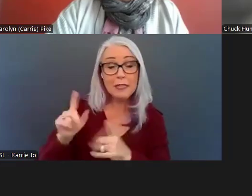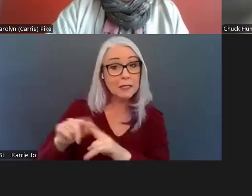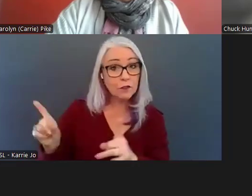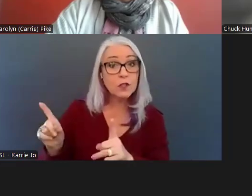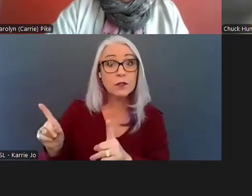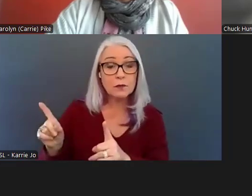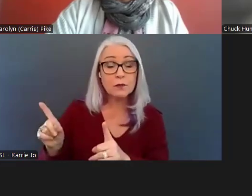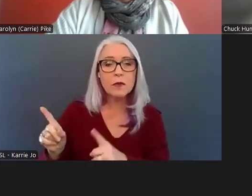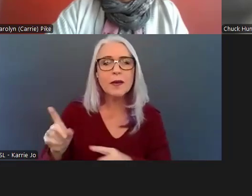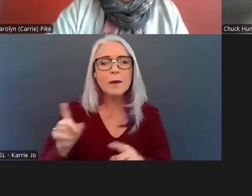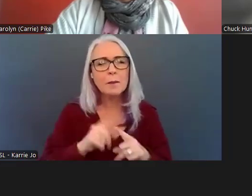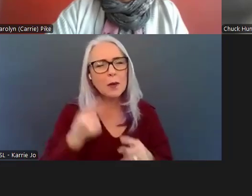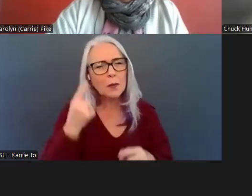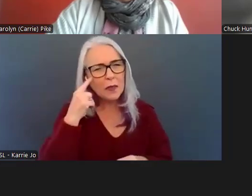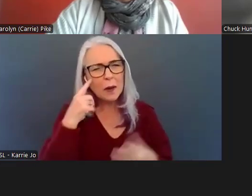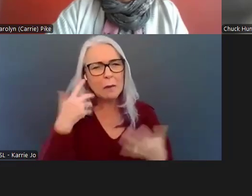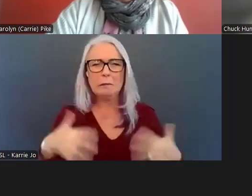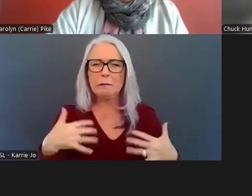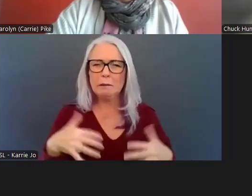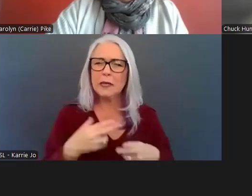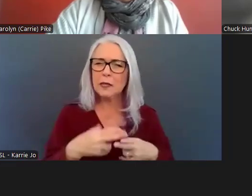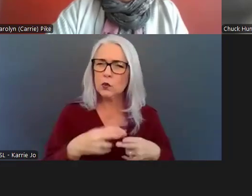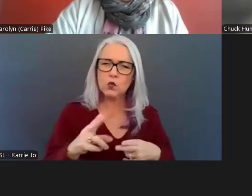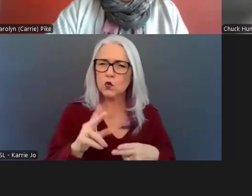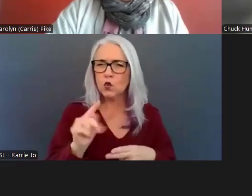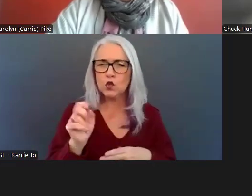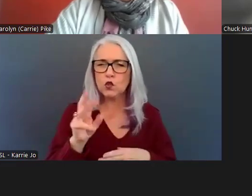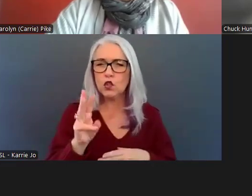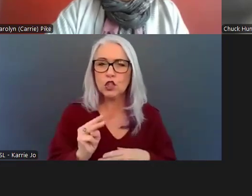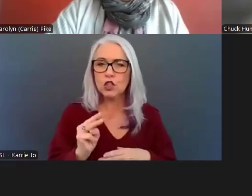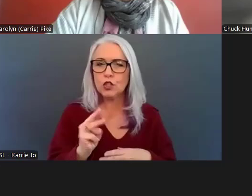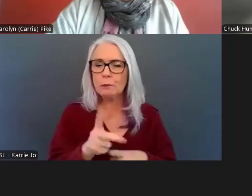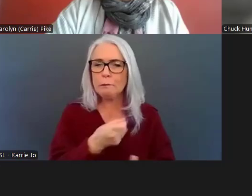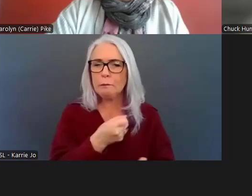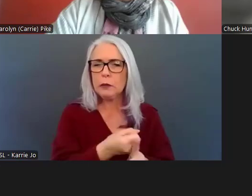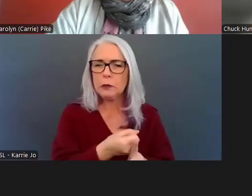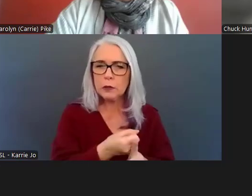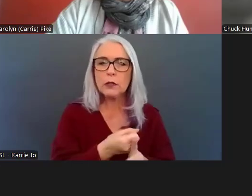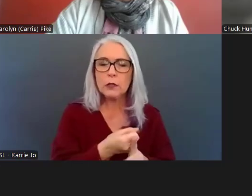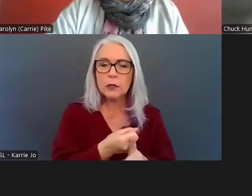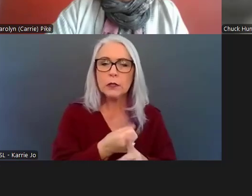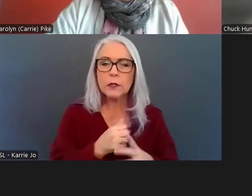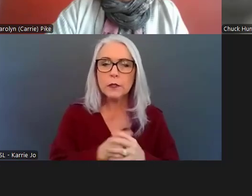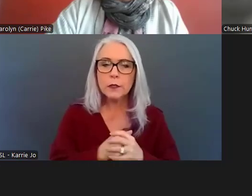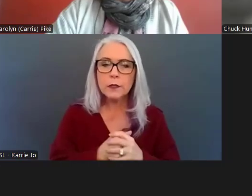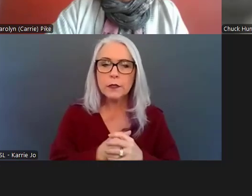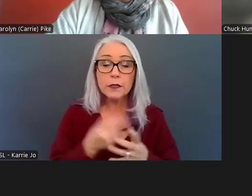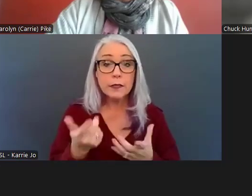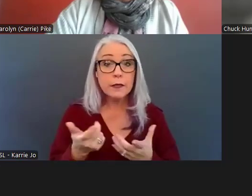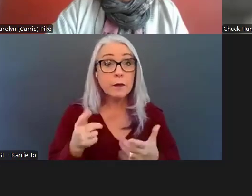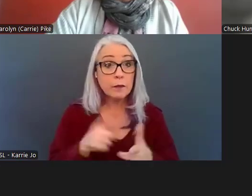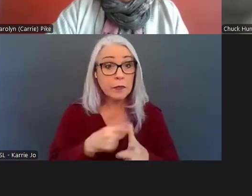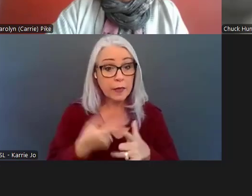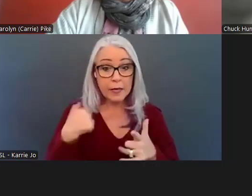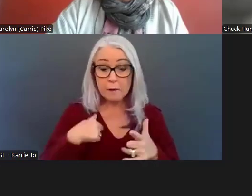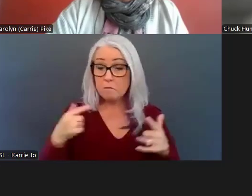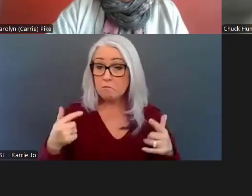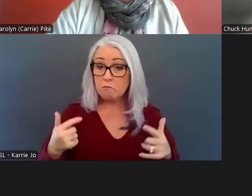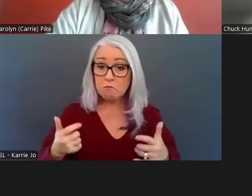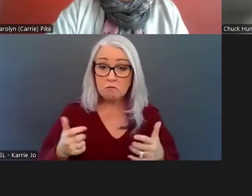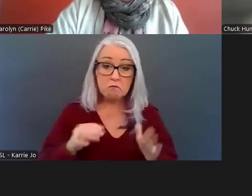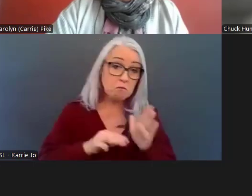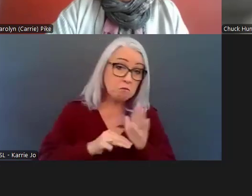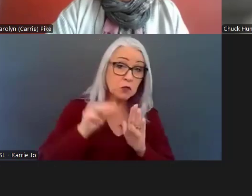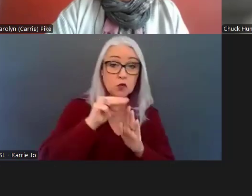was a kind of a short-term dynamic, and over time, those as they acclimated and you got more of that